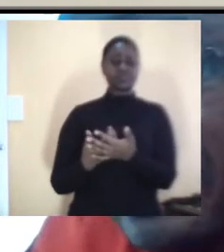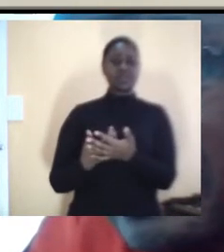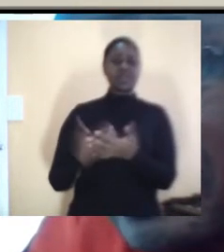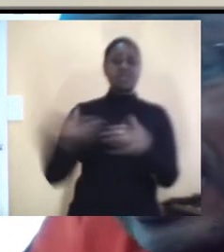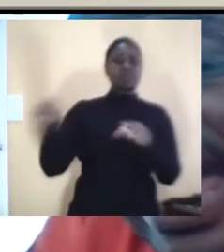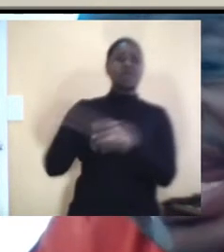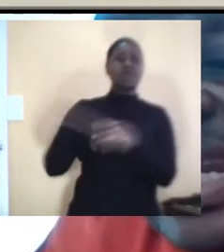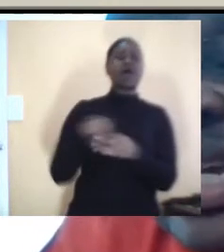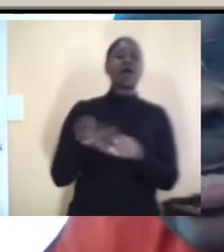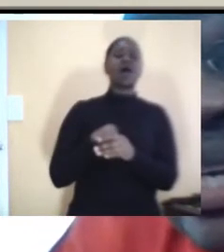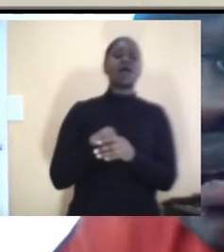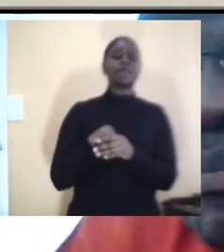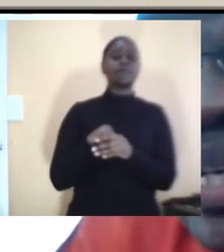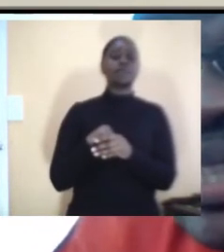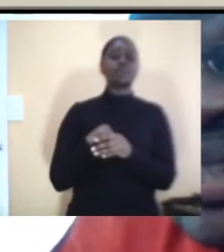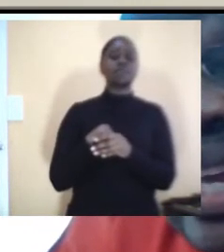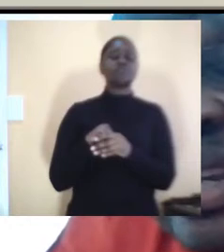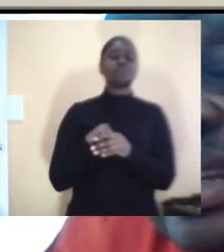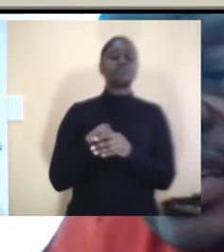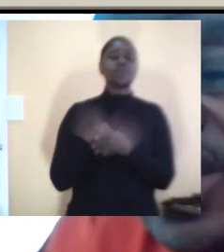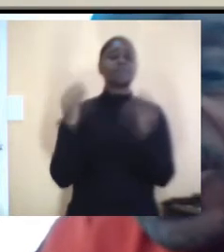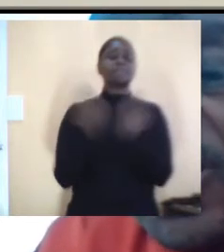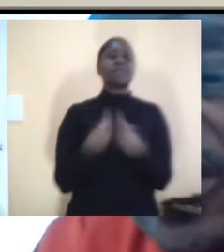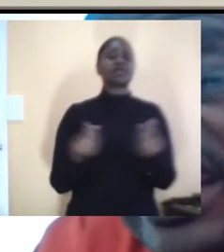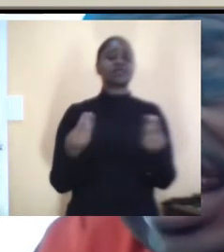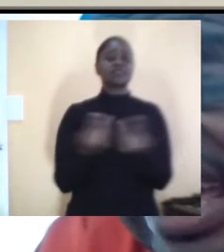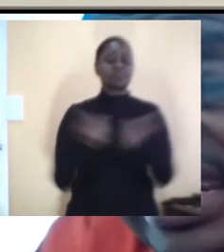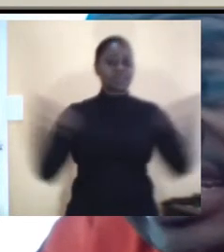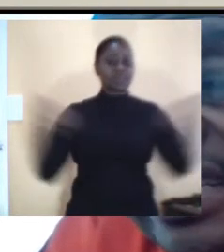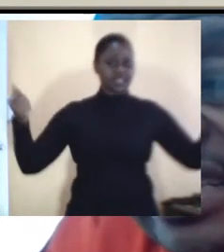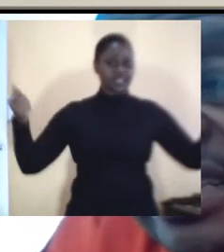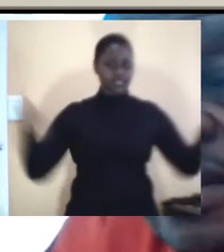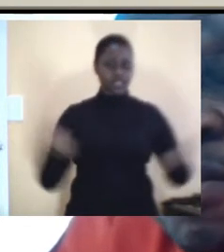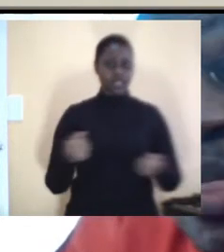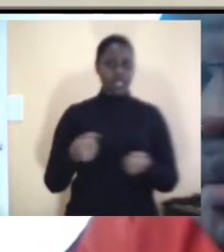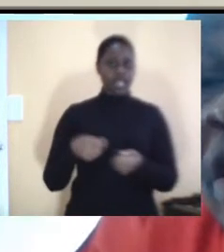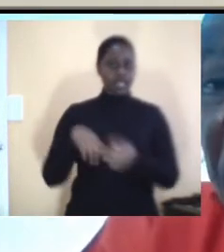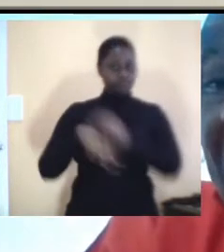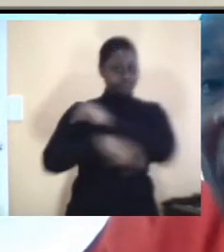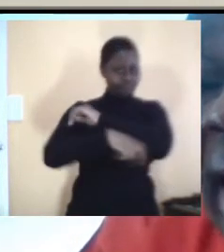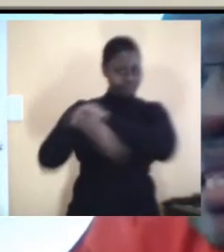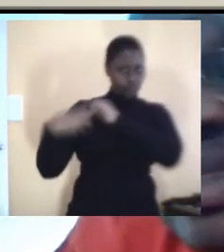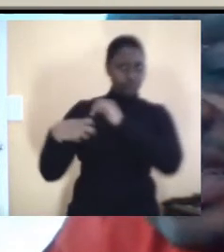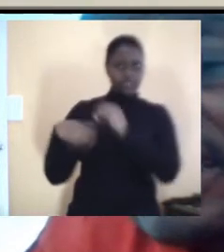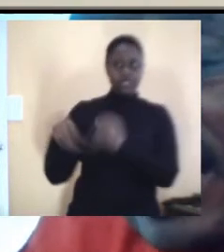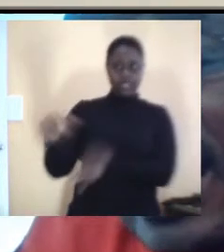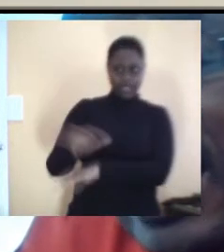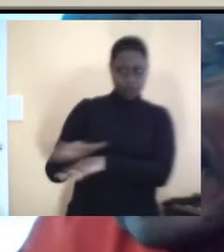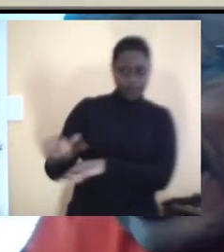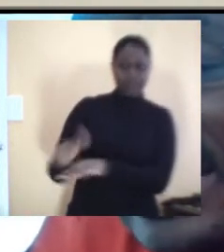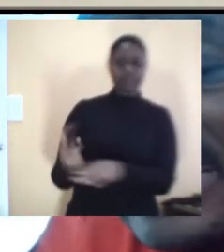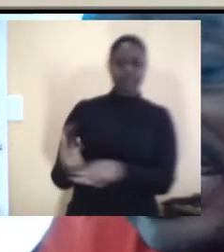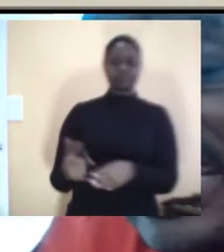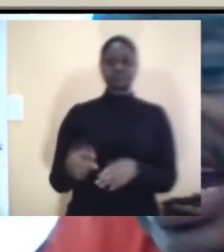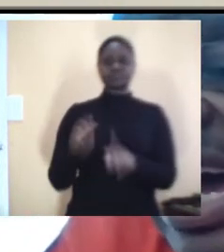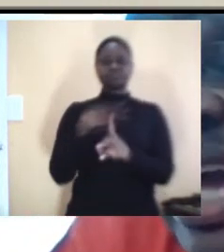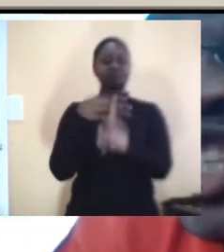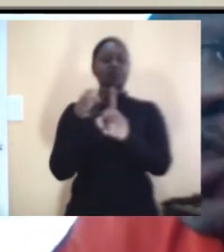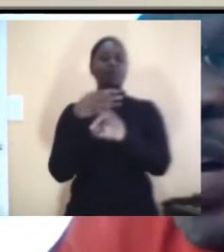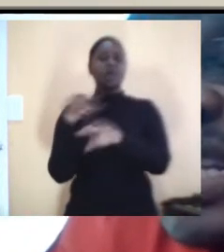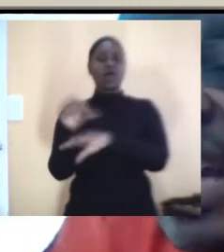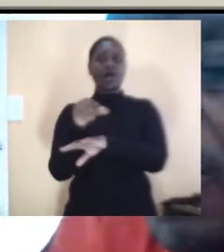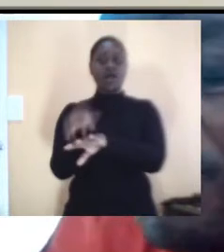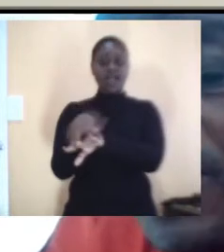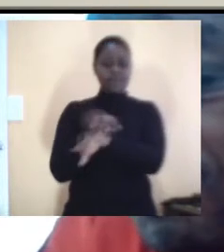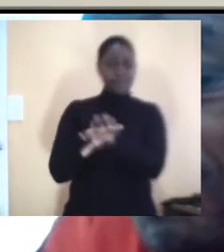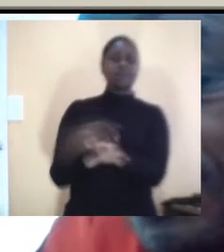inclusive and the materially stolen land, monopolize agriculture